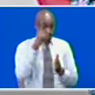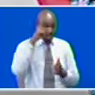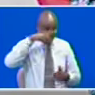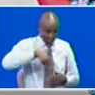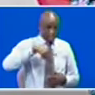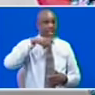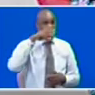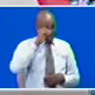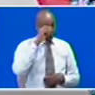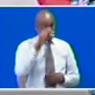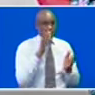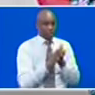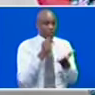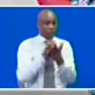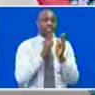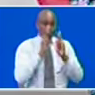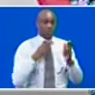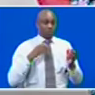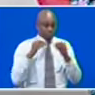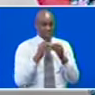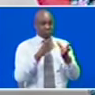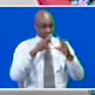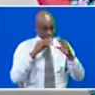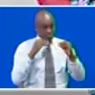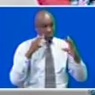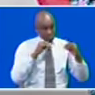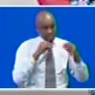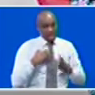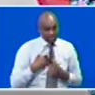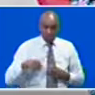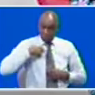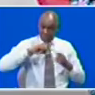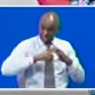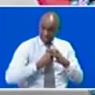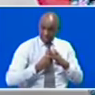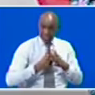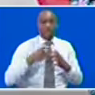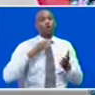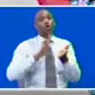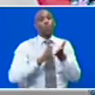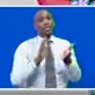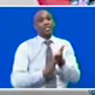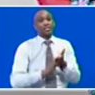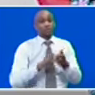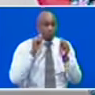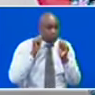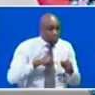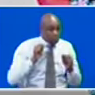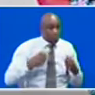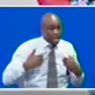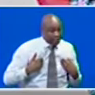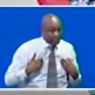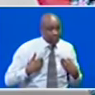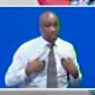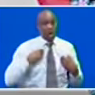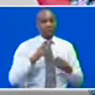with KPMG on the audit report. We know just vaguely that some of the recommendations are far-reaching in terms of